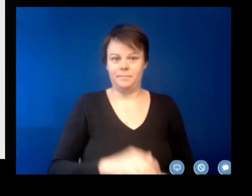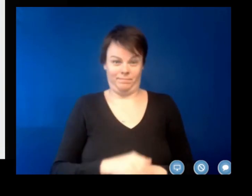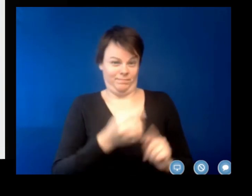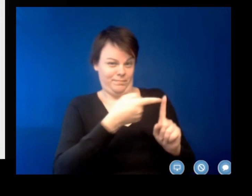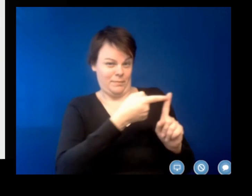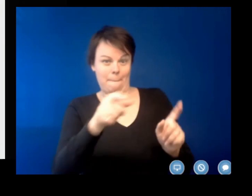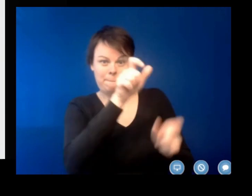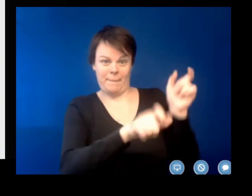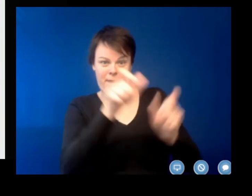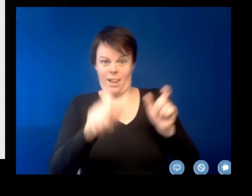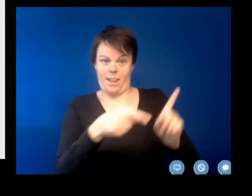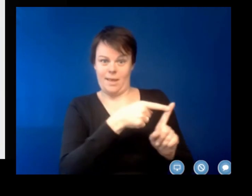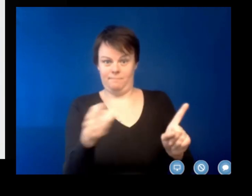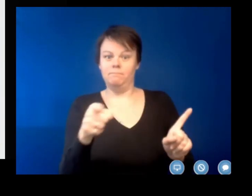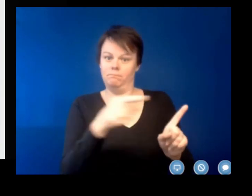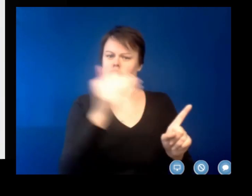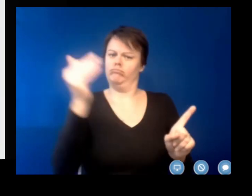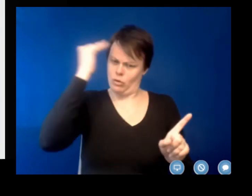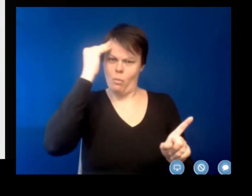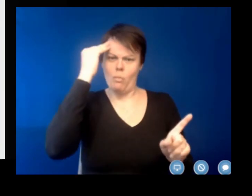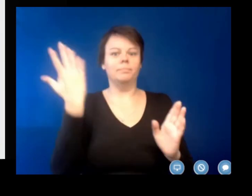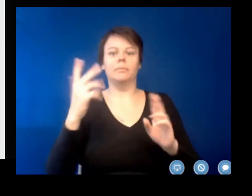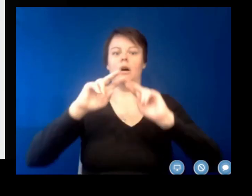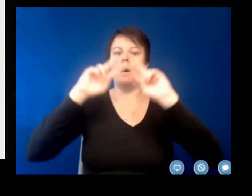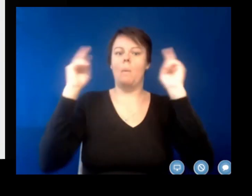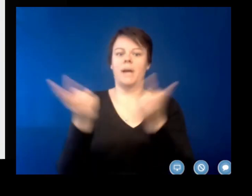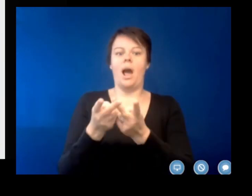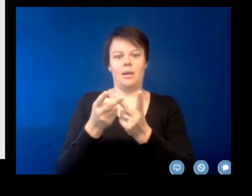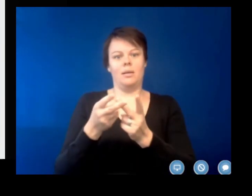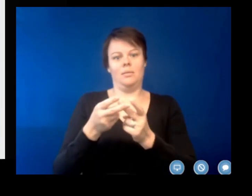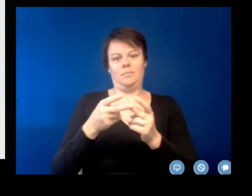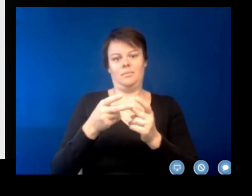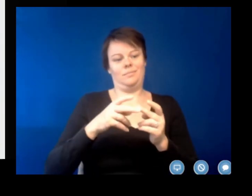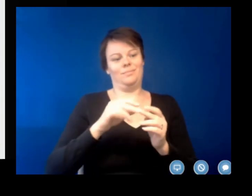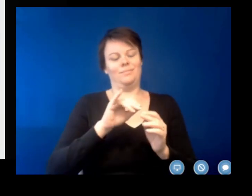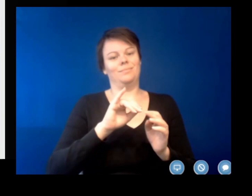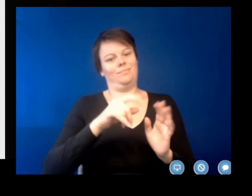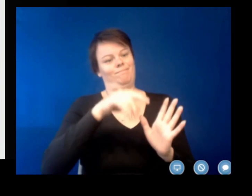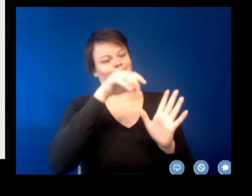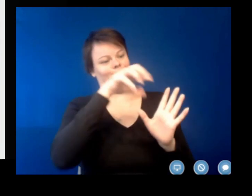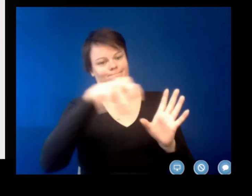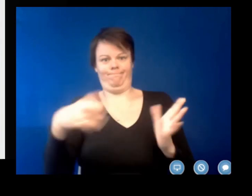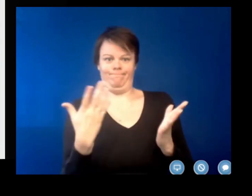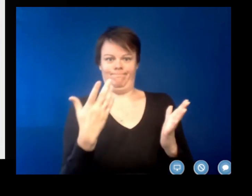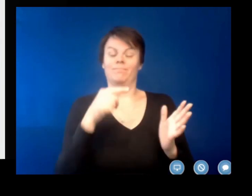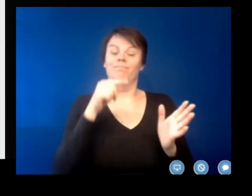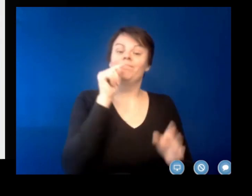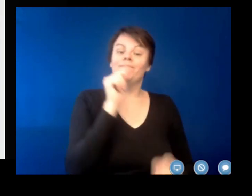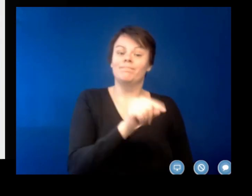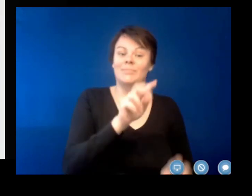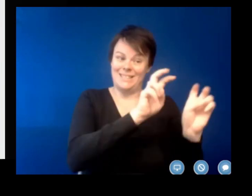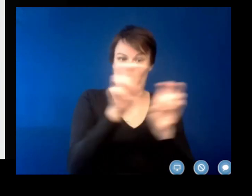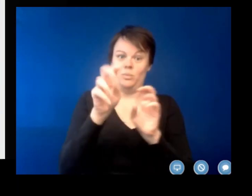and those from Rwanda and Bolivia coming to Germany. So north, south, south, north. And the